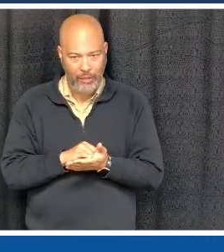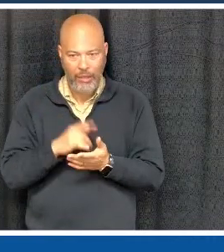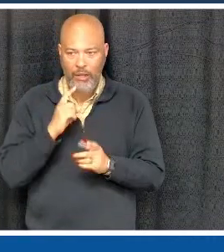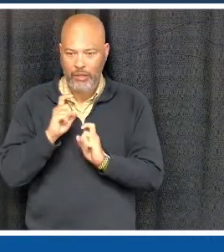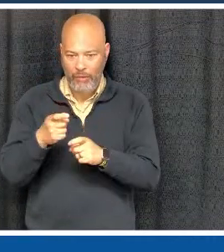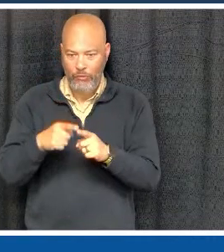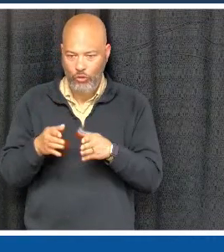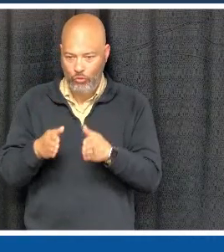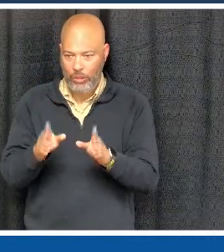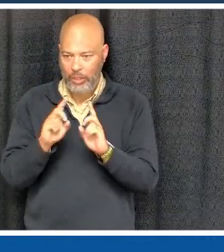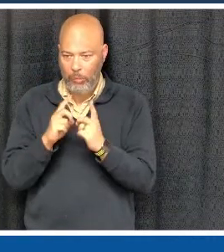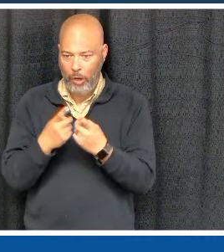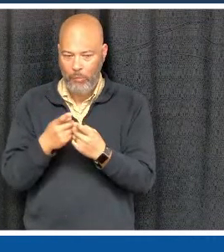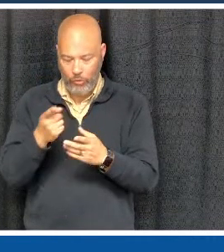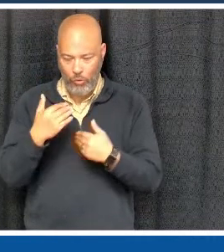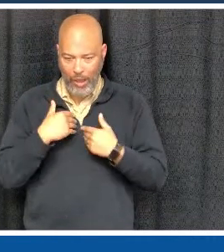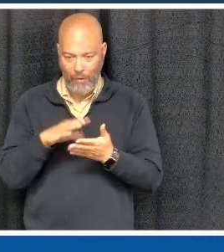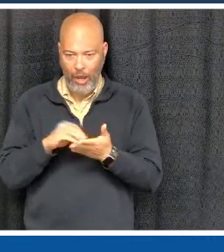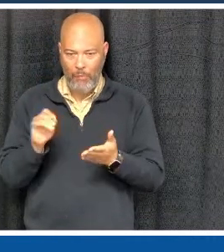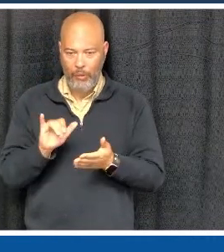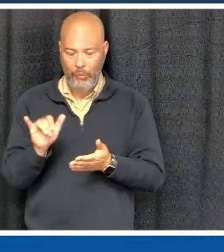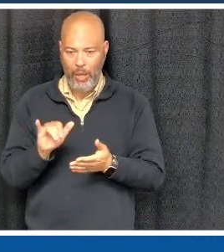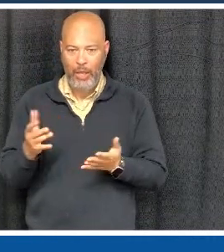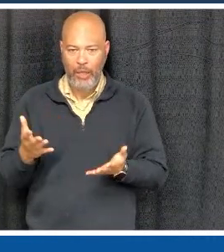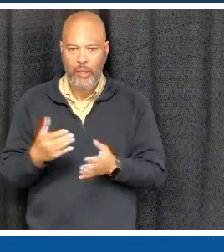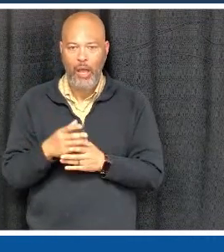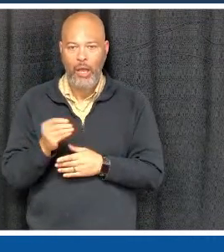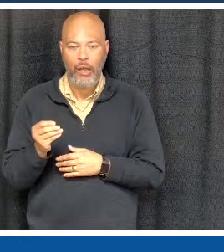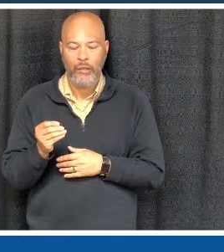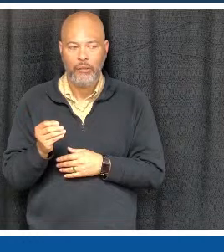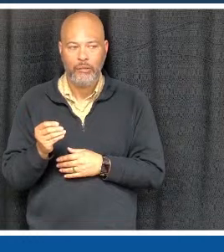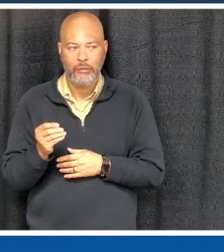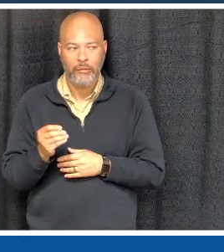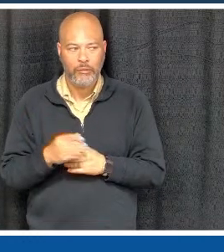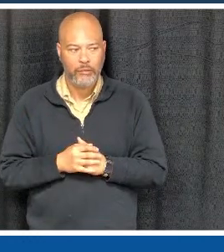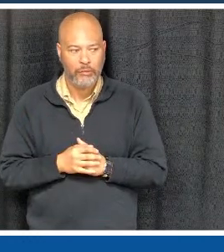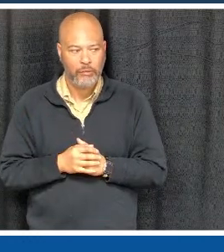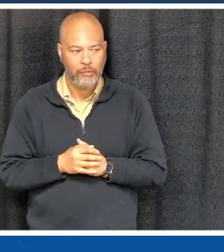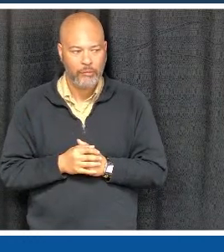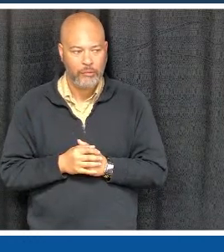street department. We got a copy of it as well. And